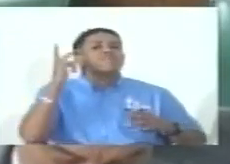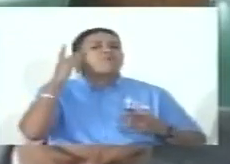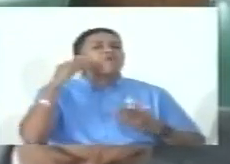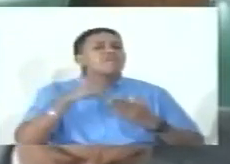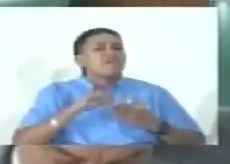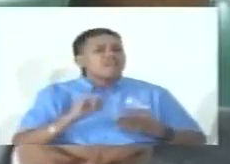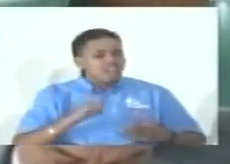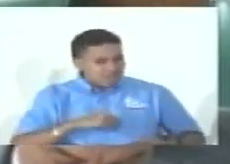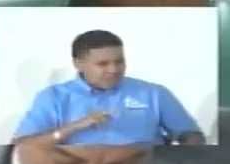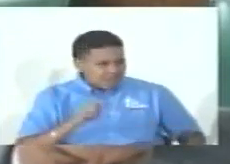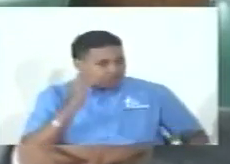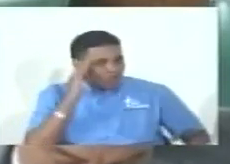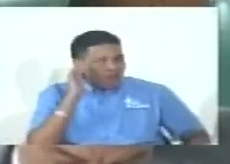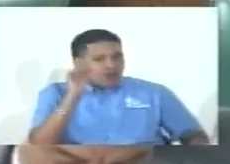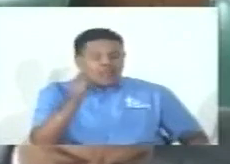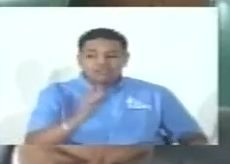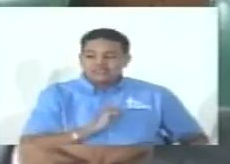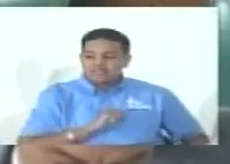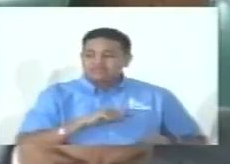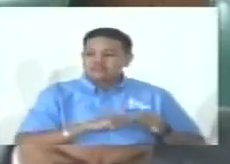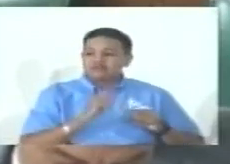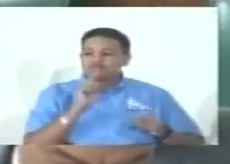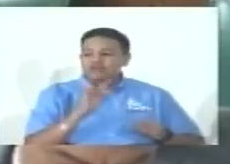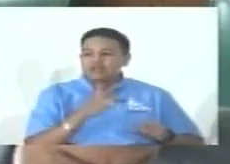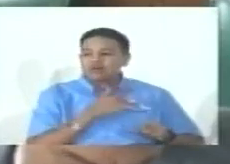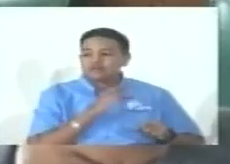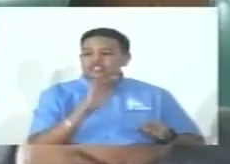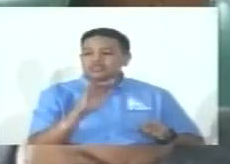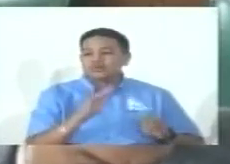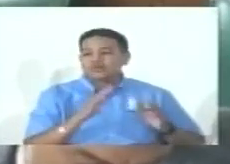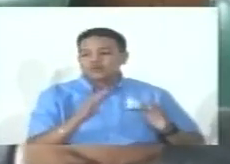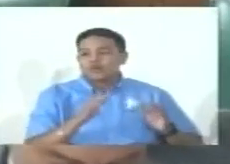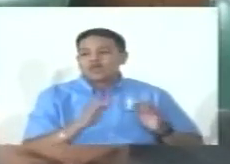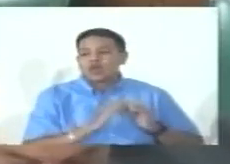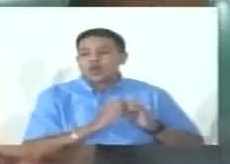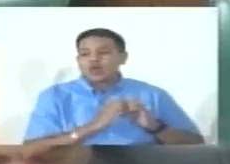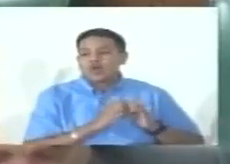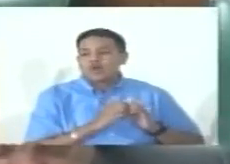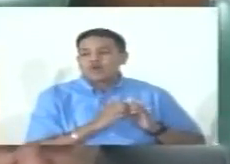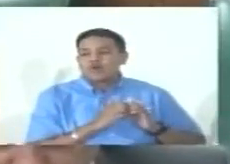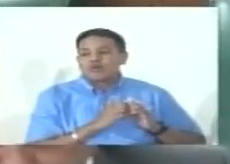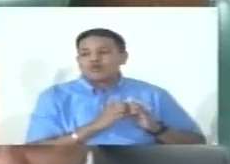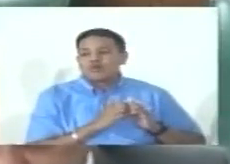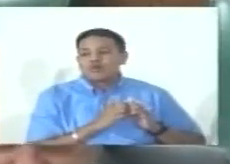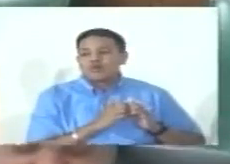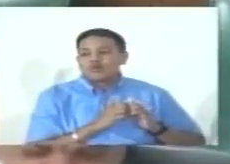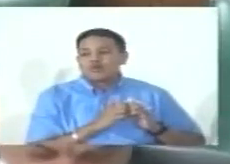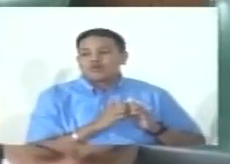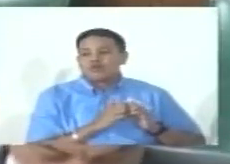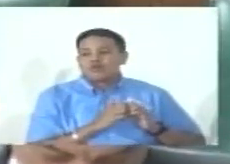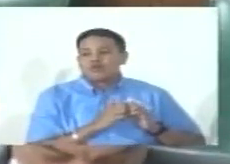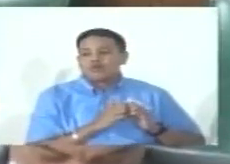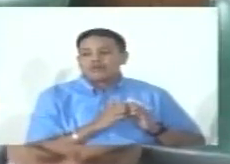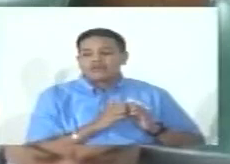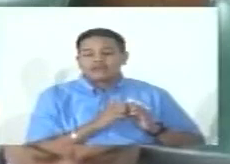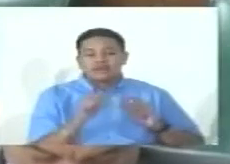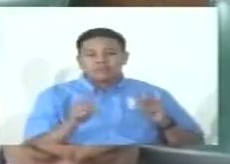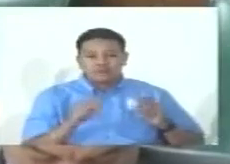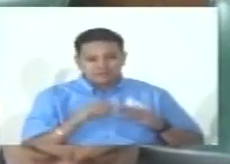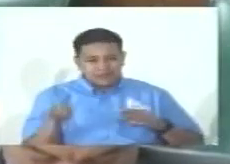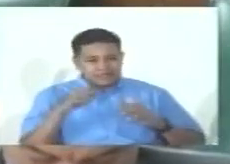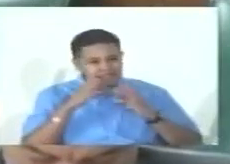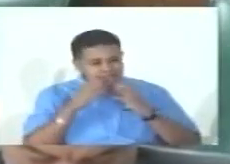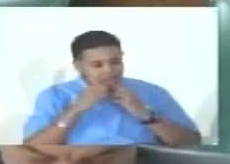role, and I started to appreciate him the way that his care, the persons in his care appreciated